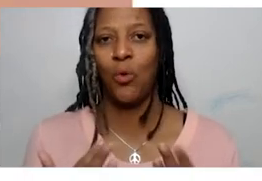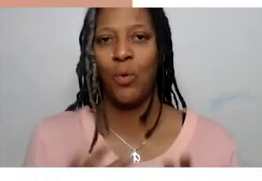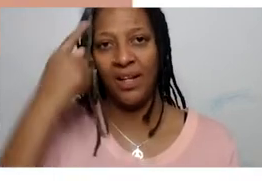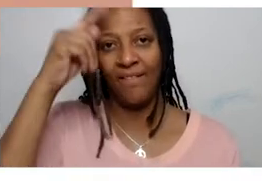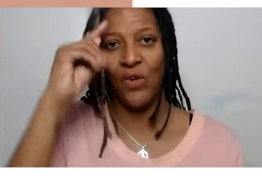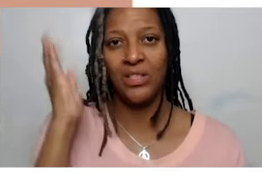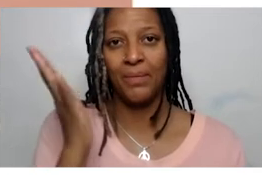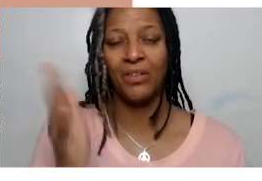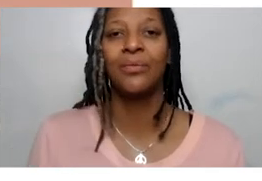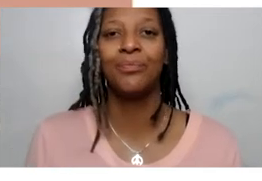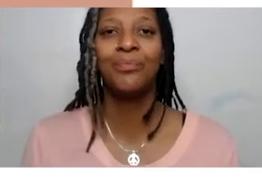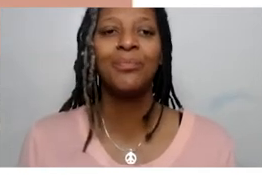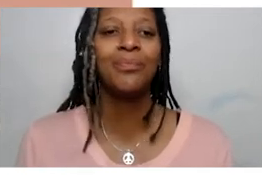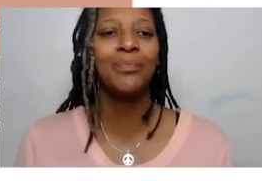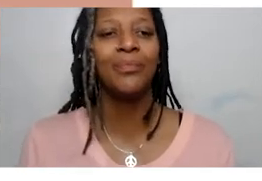Hi, everybody.